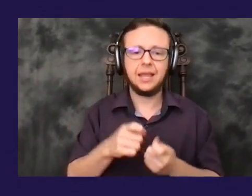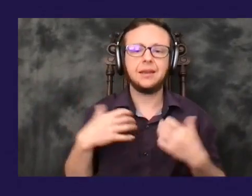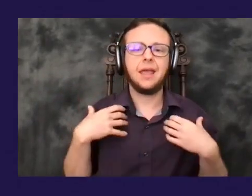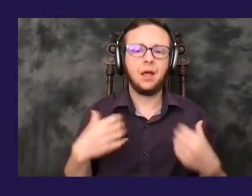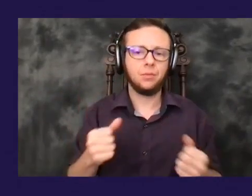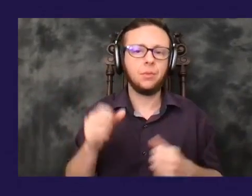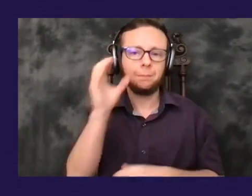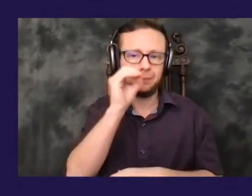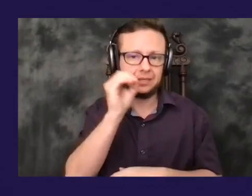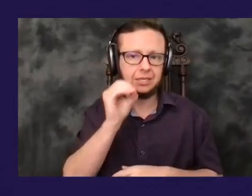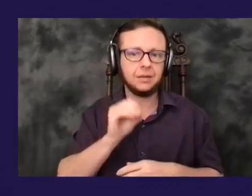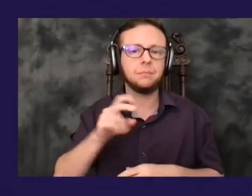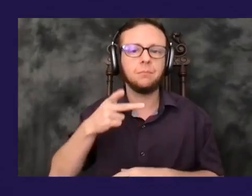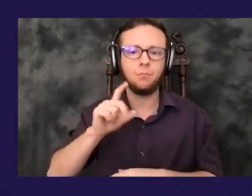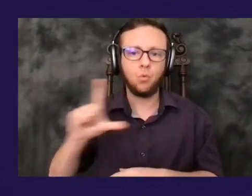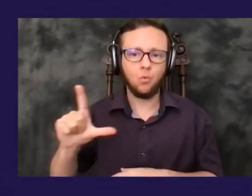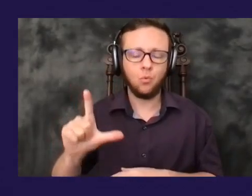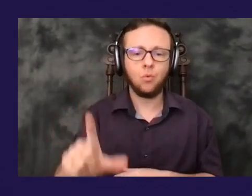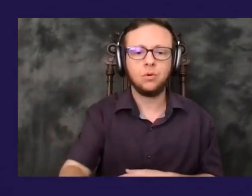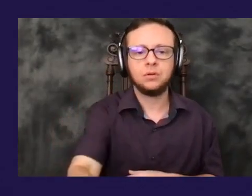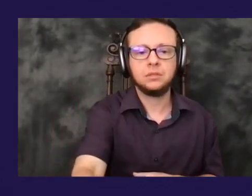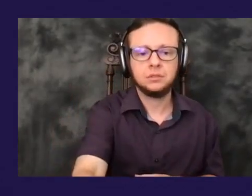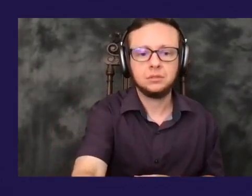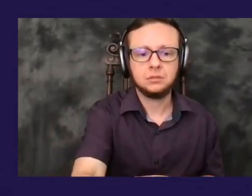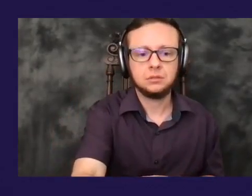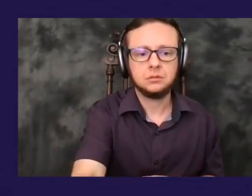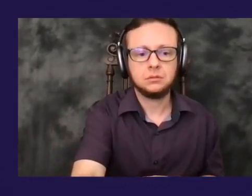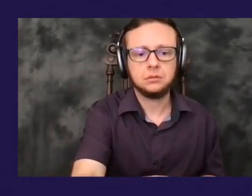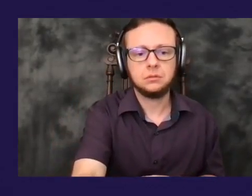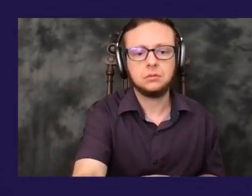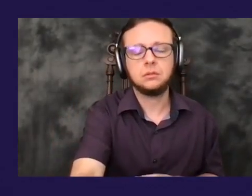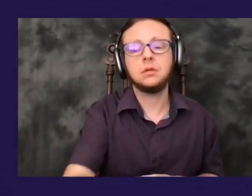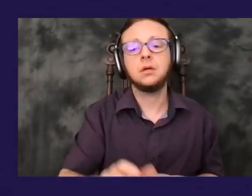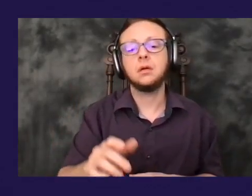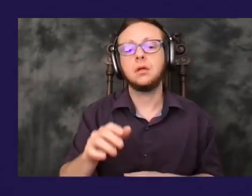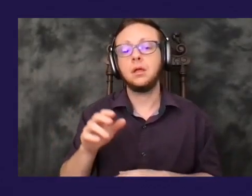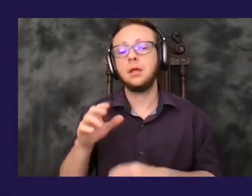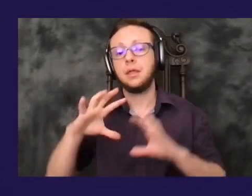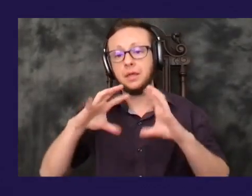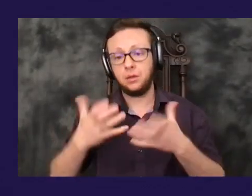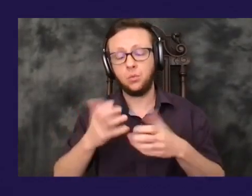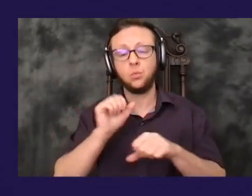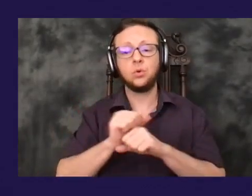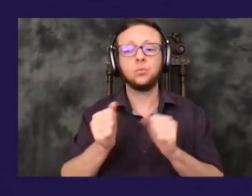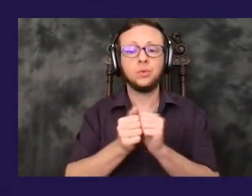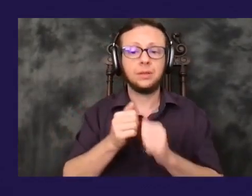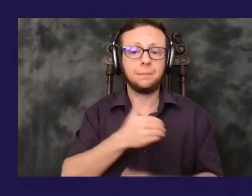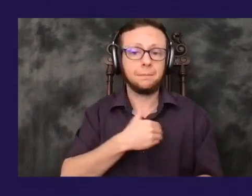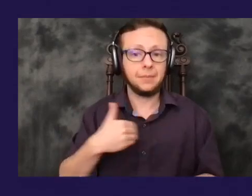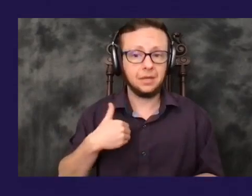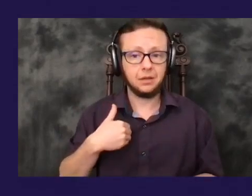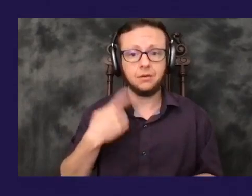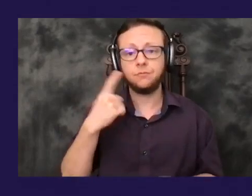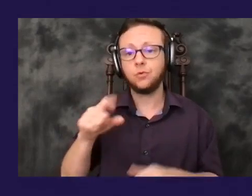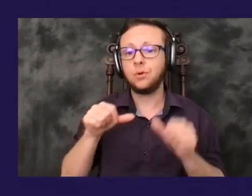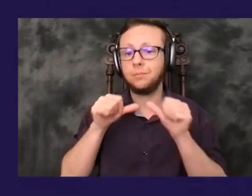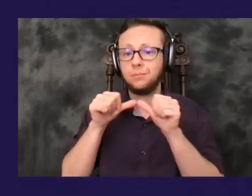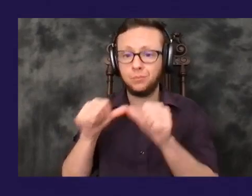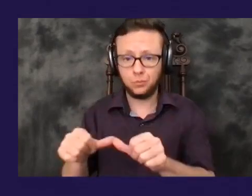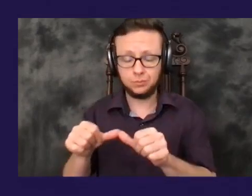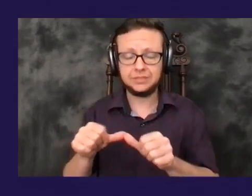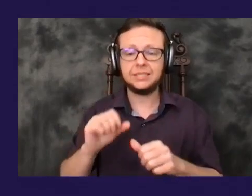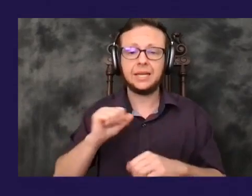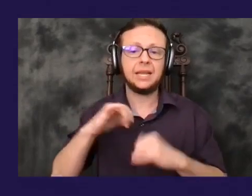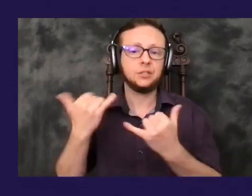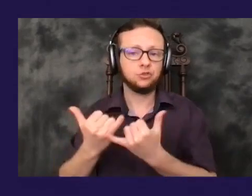agency. Next slide, please. The unit worked with members of both permanent agency structures and